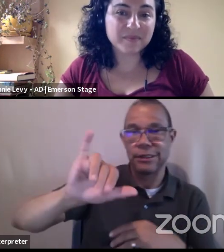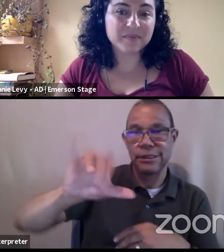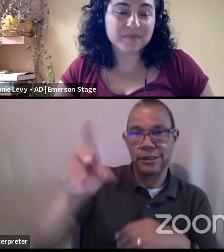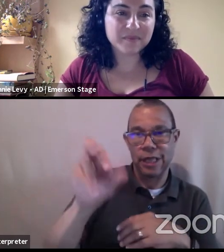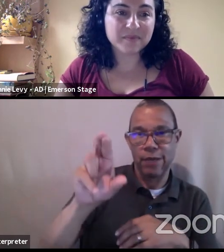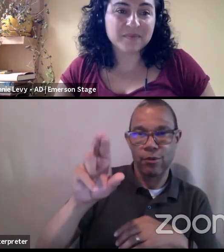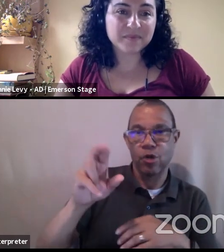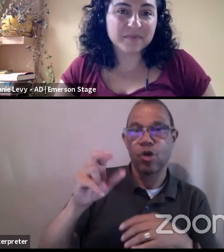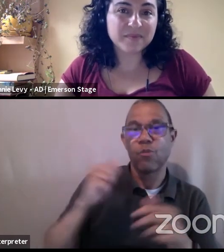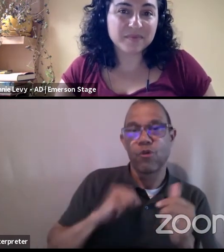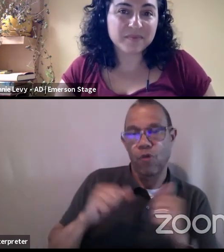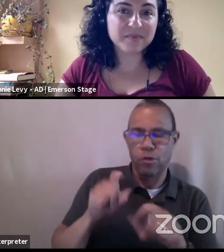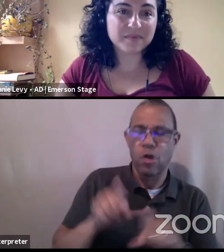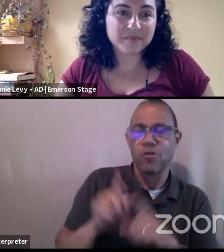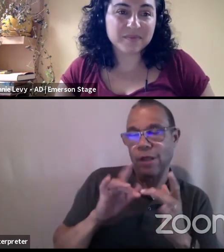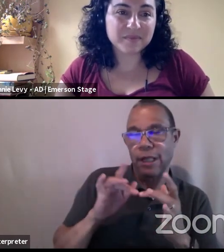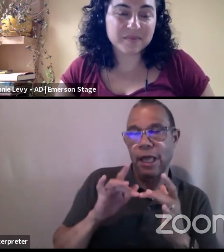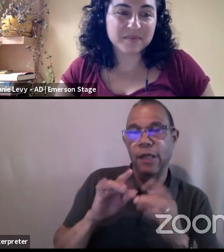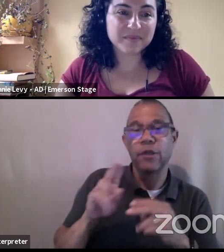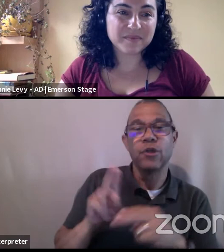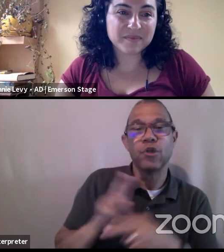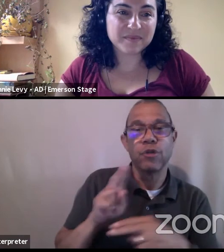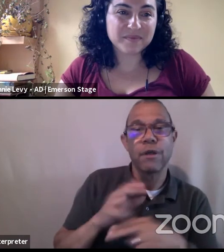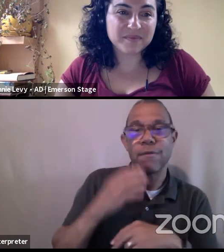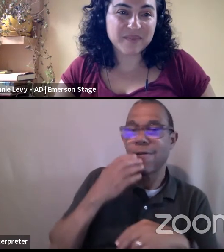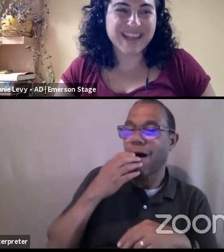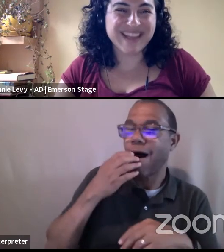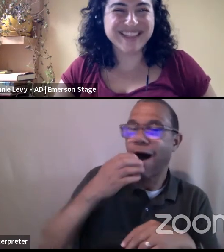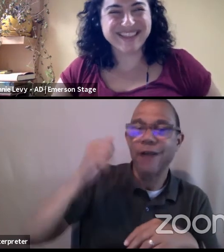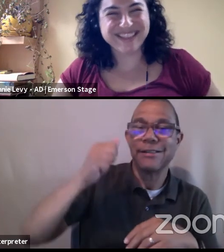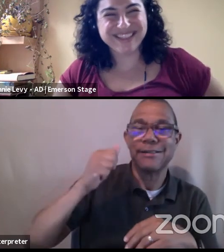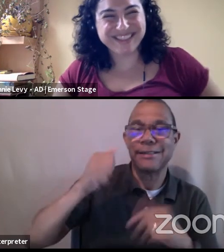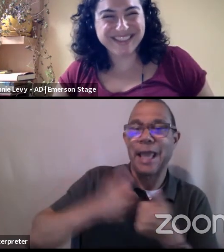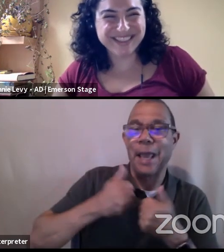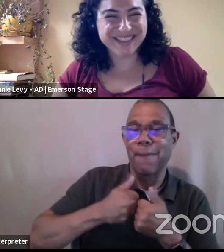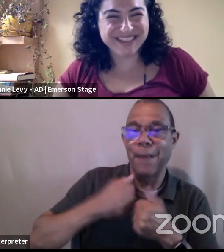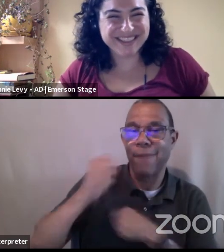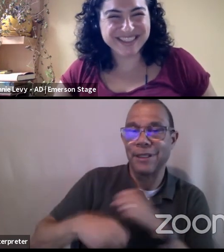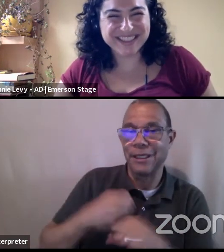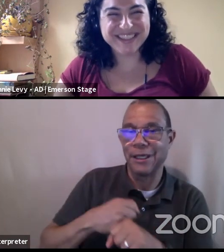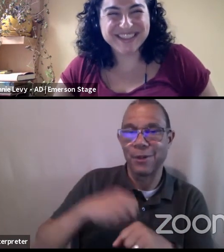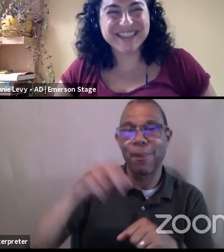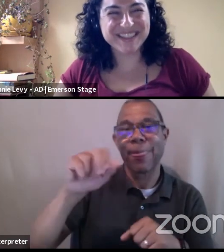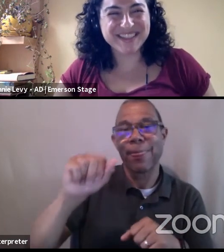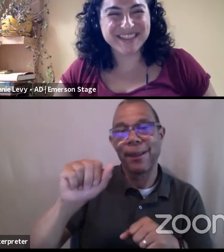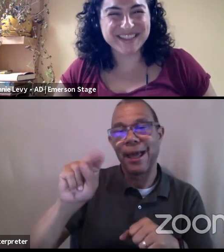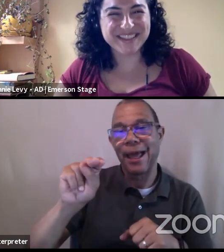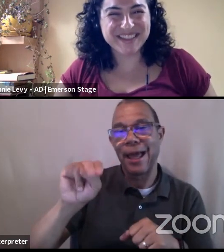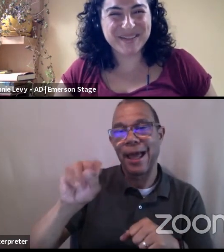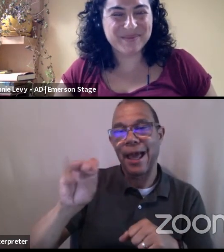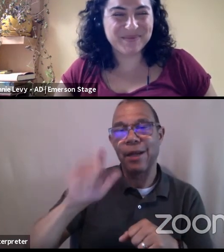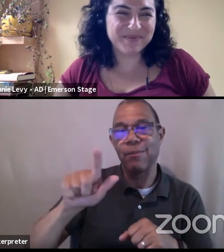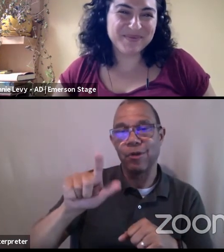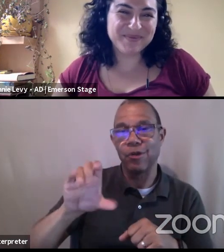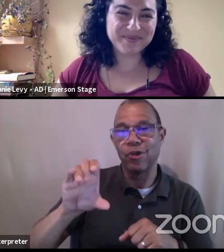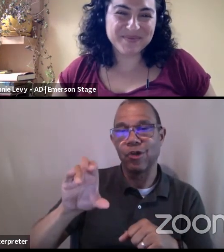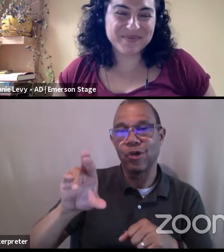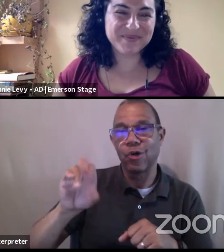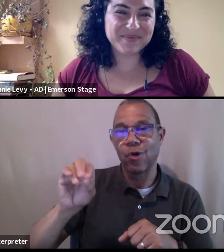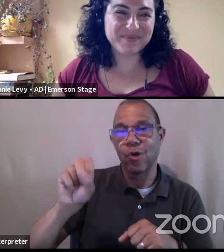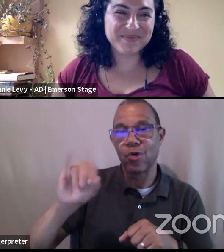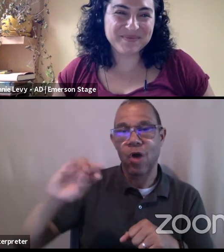the the hottest game of the year uh animal crossing new horizons uh i